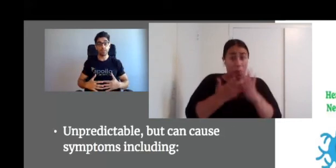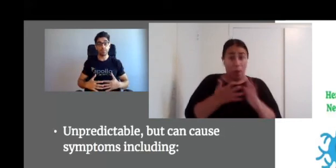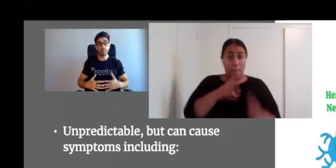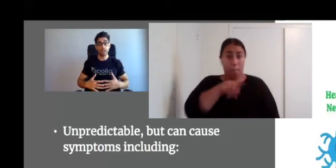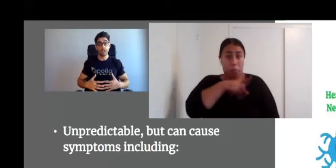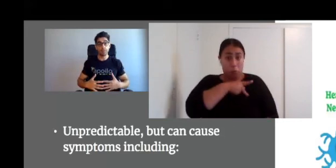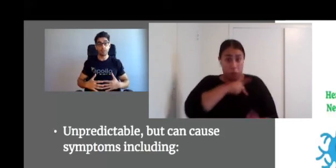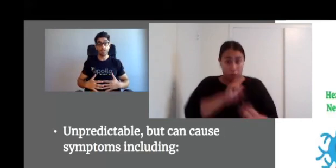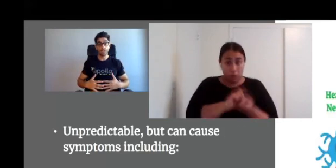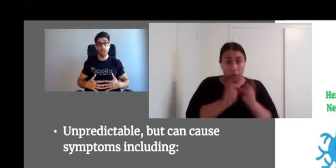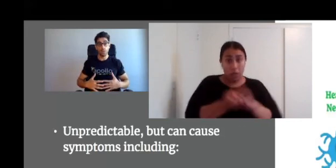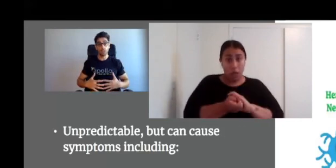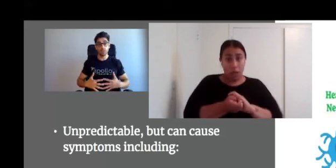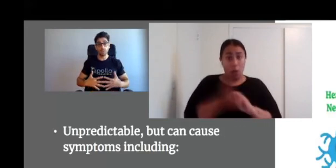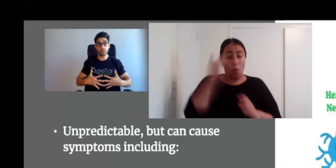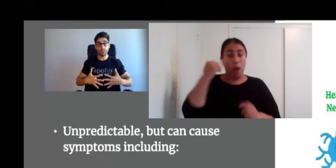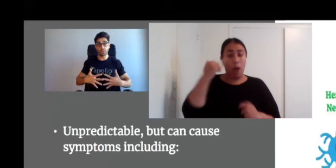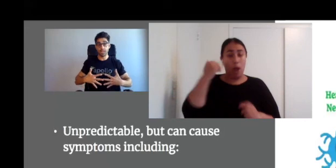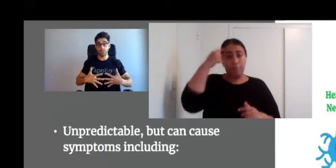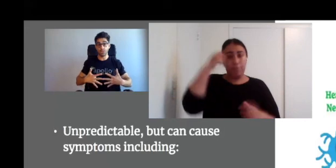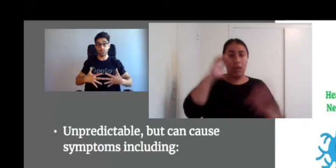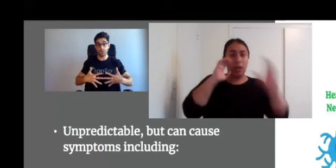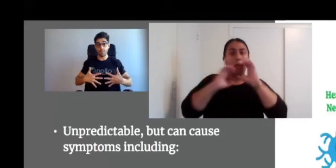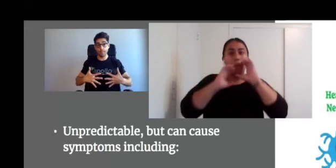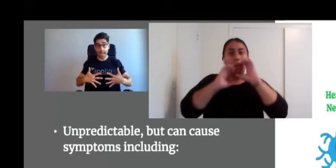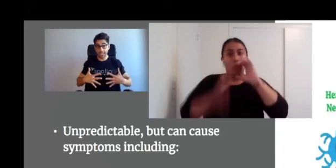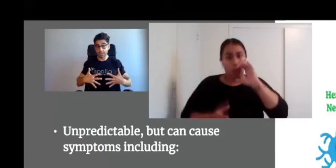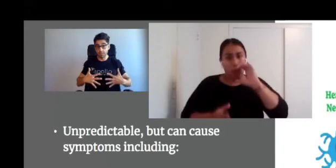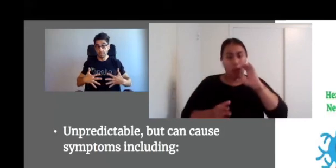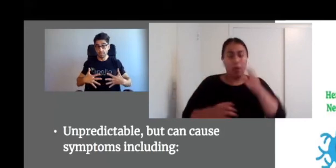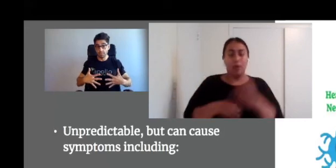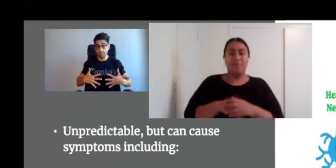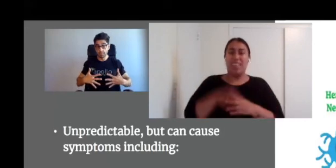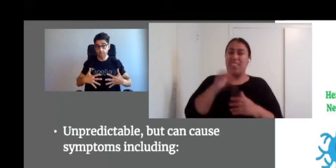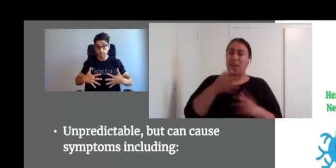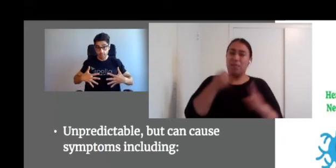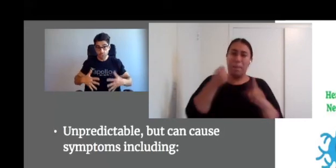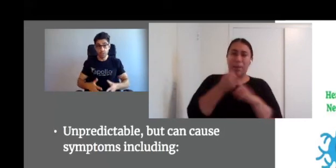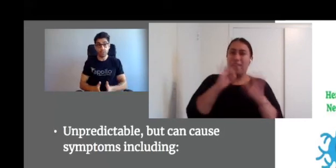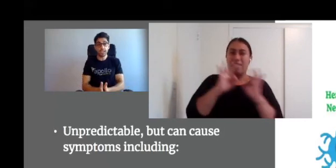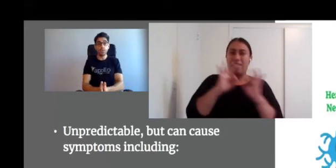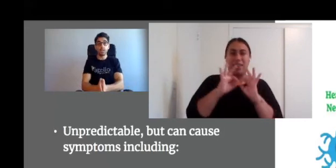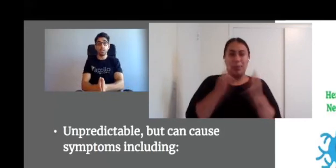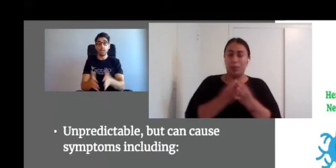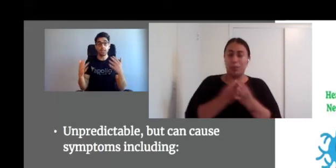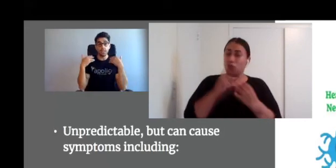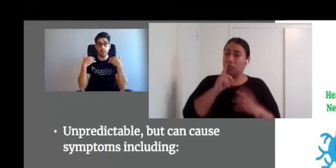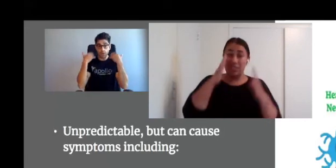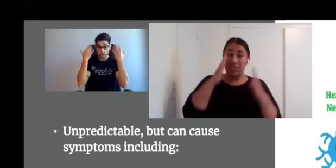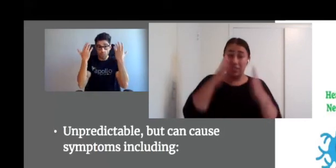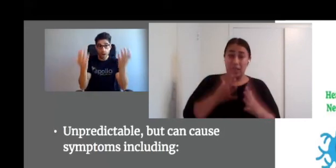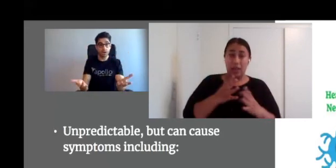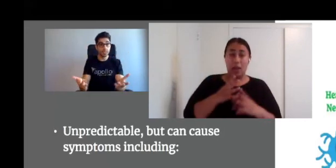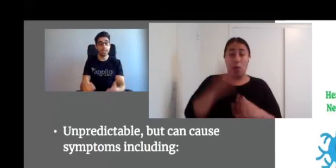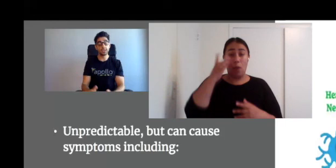filling. And unfortunately, once those stretch receptors get to a certain maximum, the patient will evacuate. And again, they are